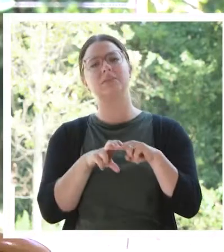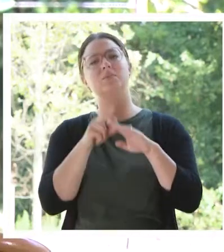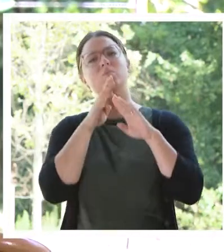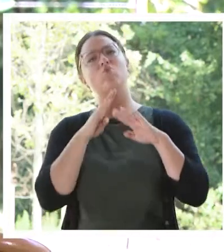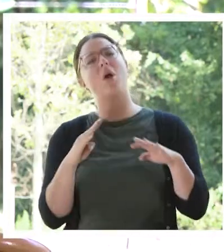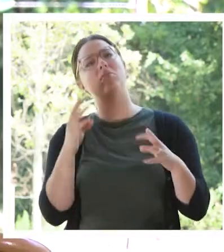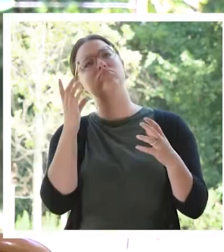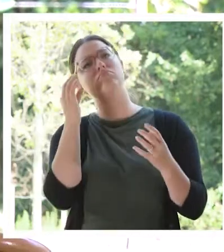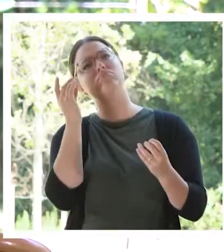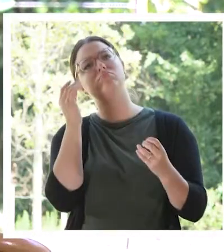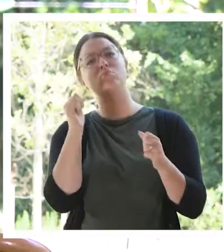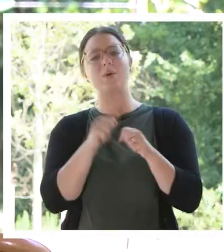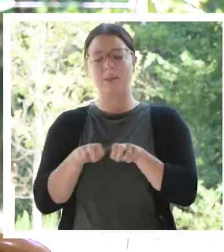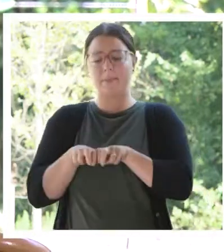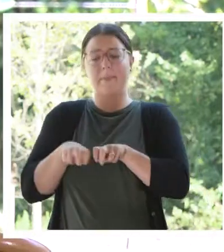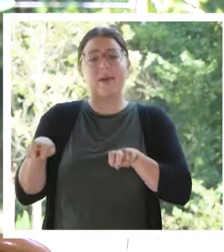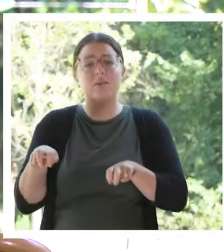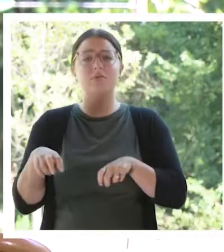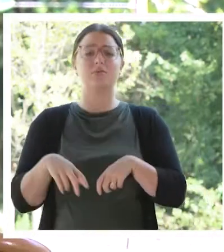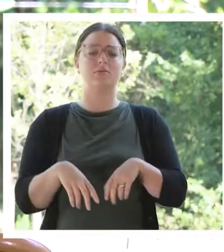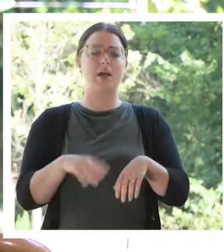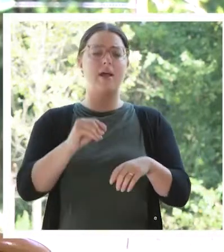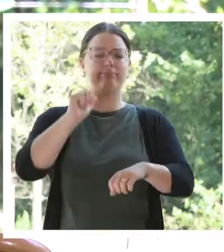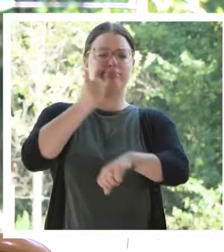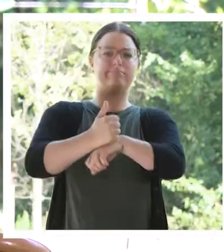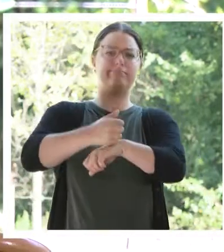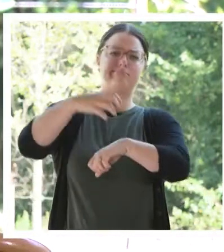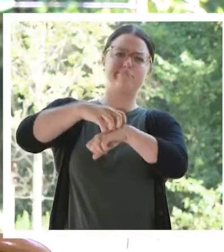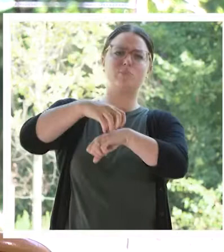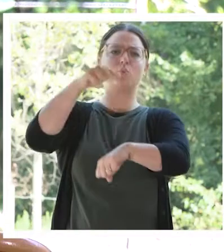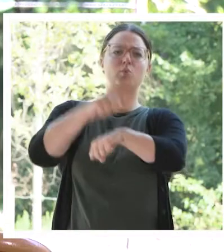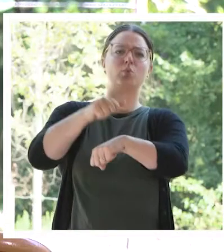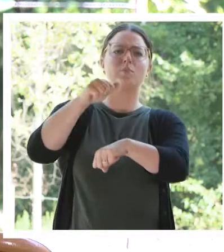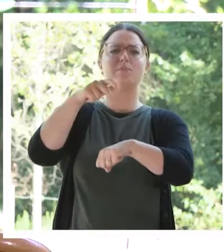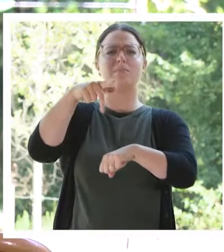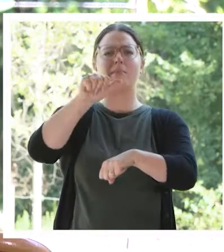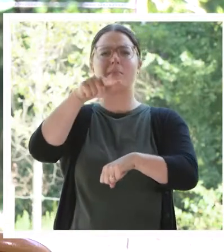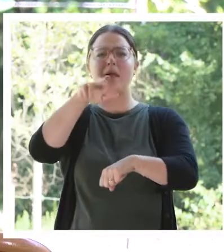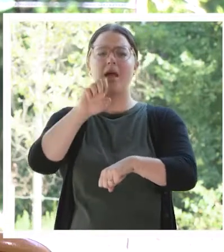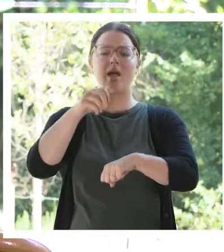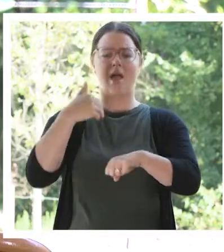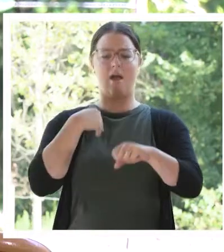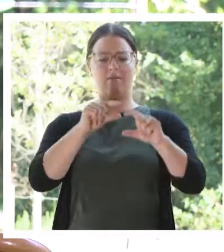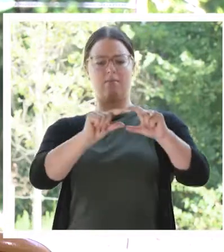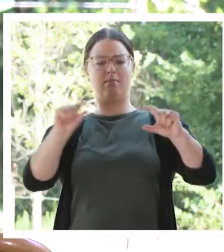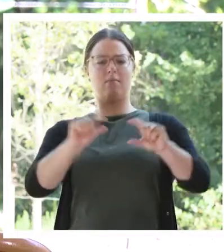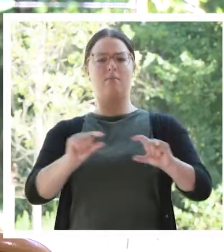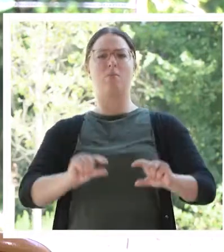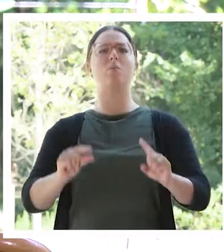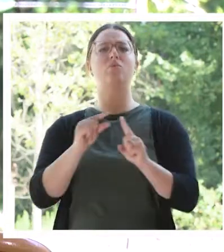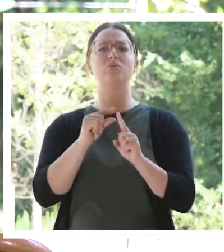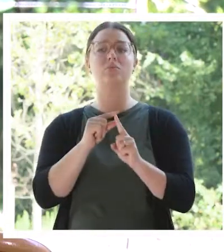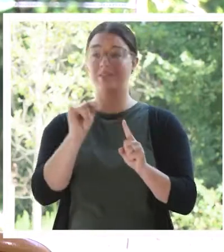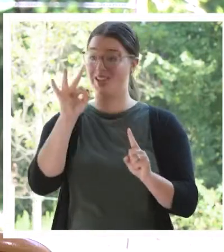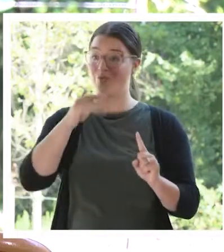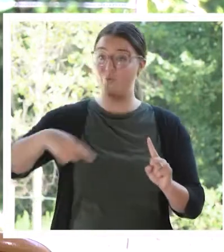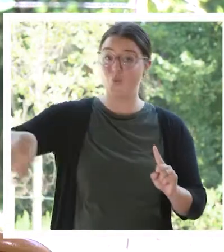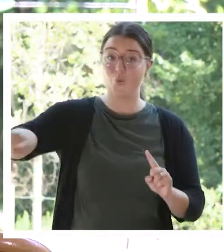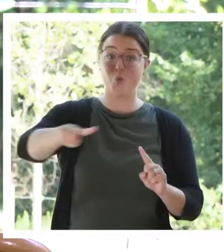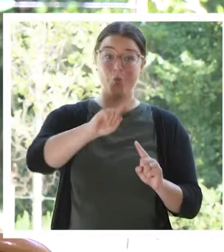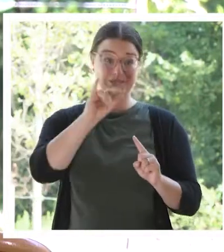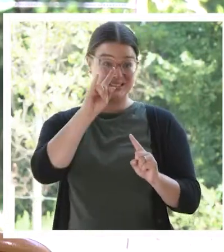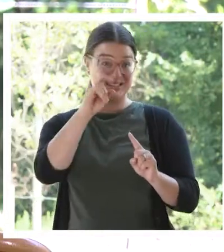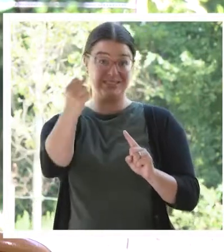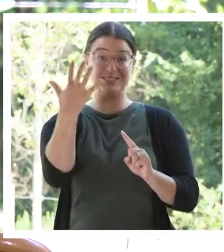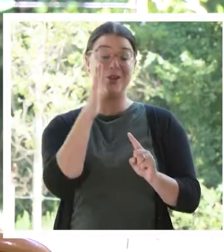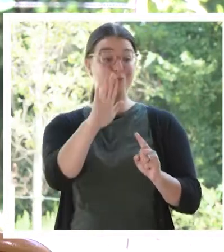a plaque or some kind of engraving to remember the lives lost. Now, if you were one of those people who submitted a suggestion, I want to say thank